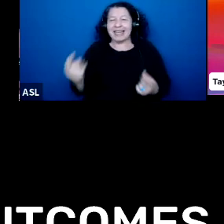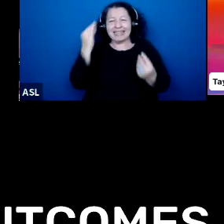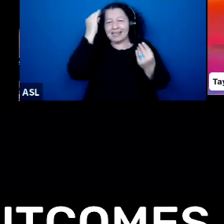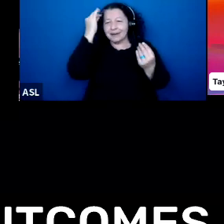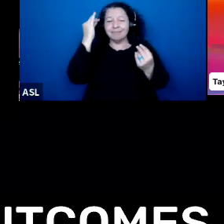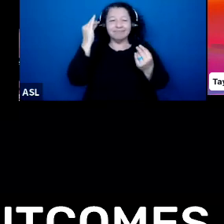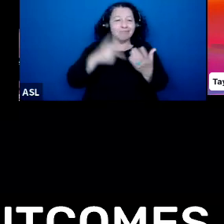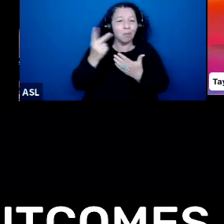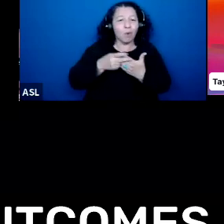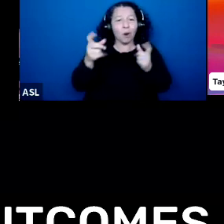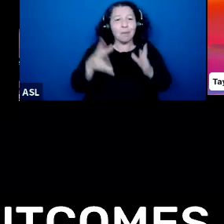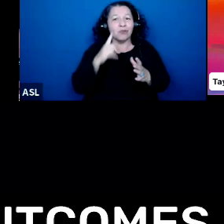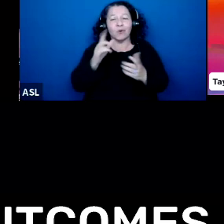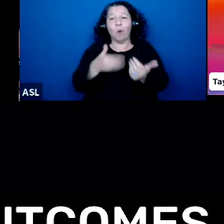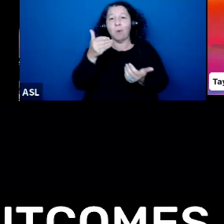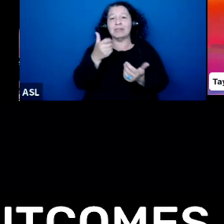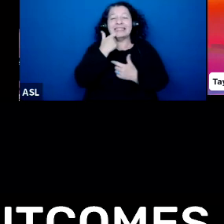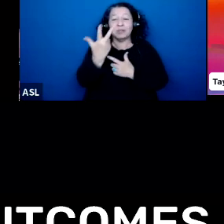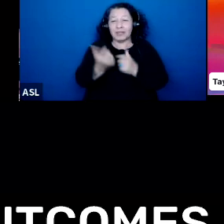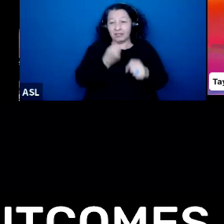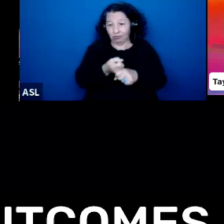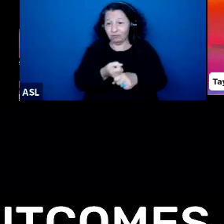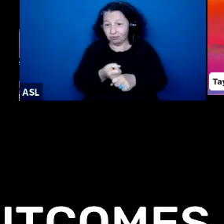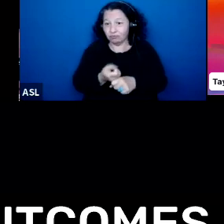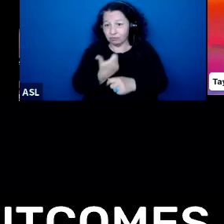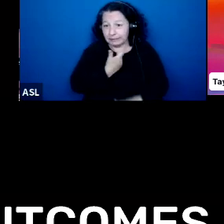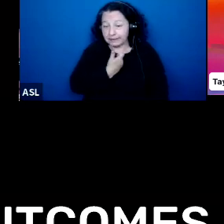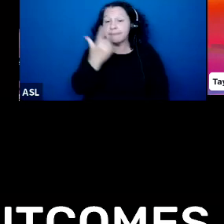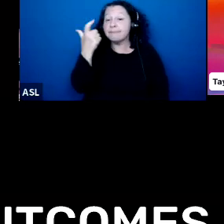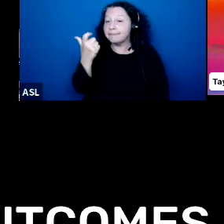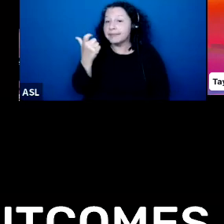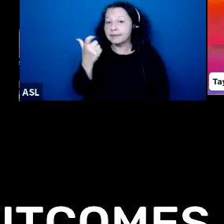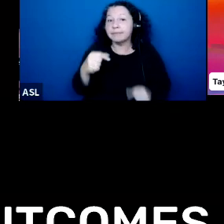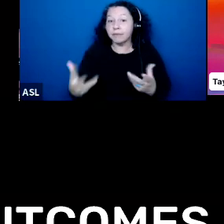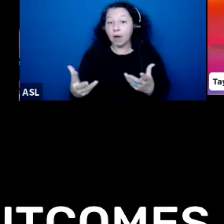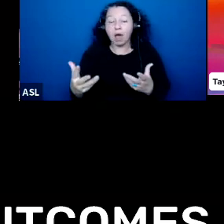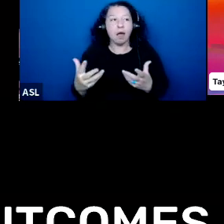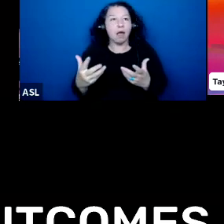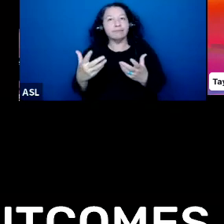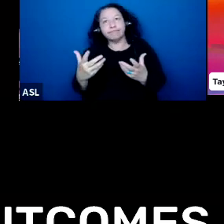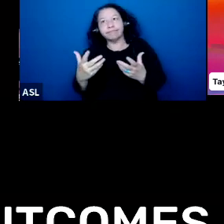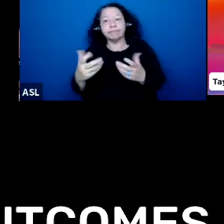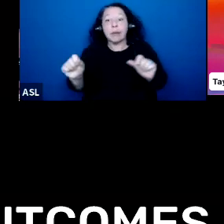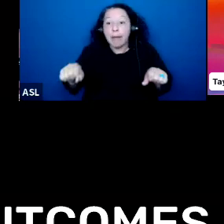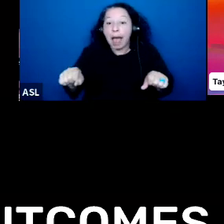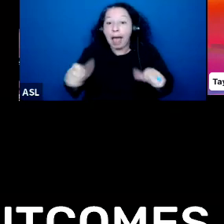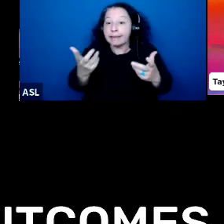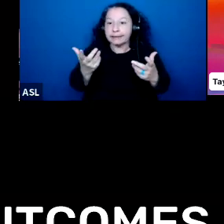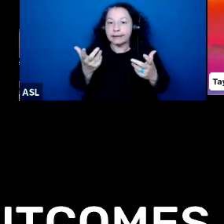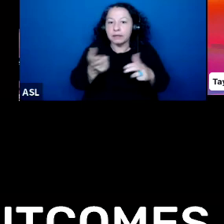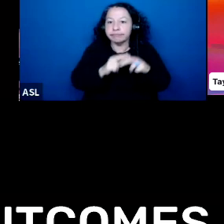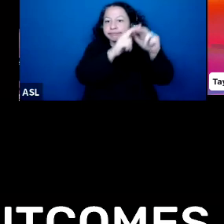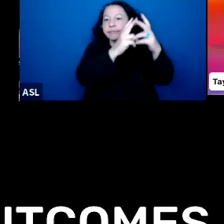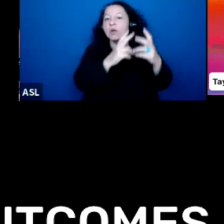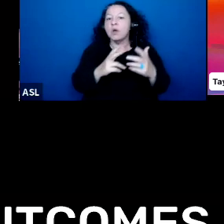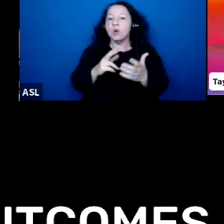that I had had in mind as the program manager for almost the last 3 years, because in providing the